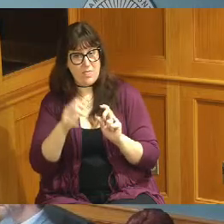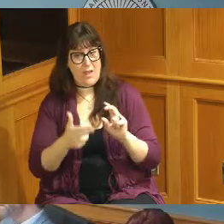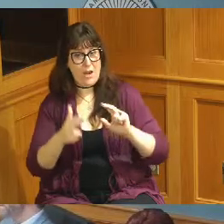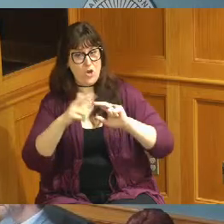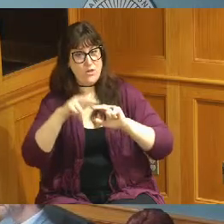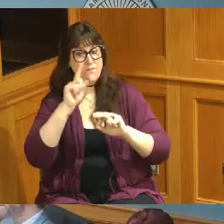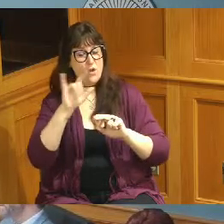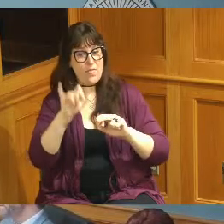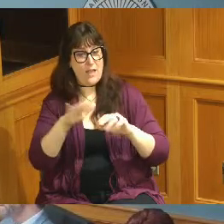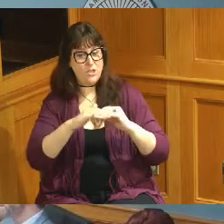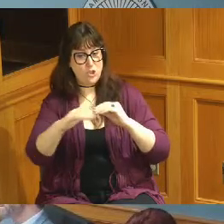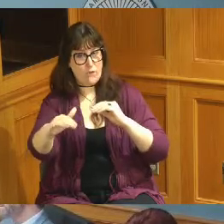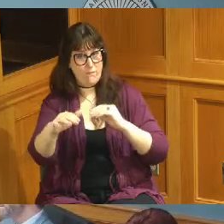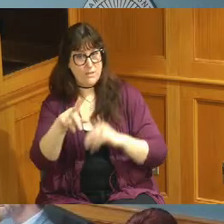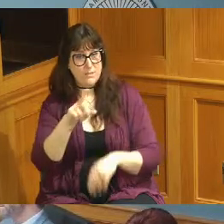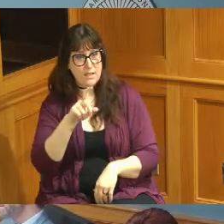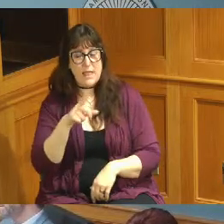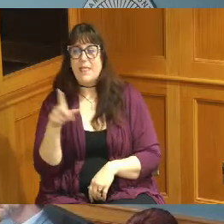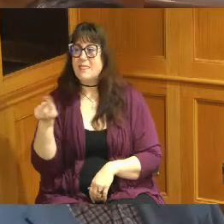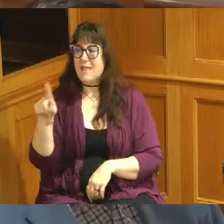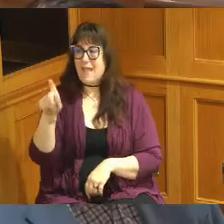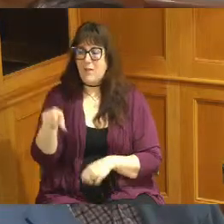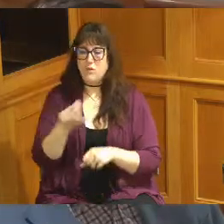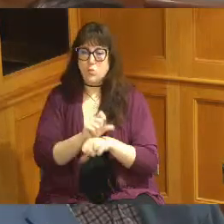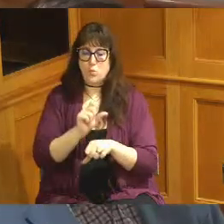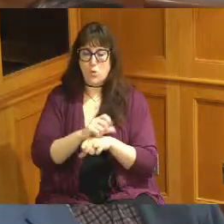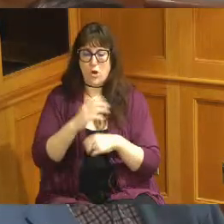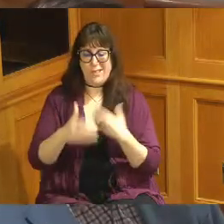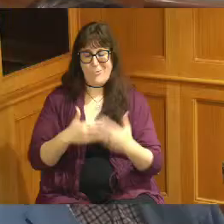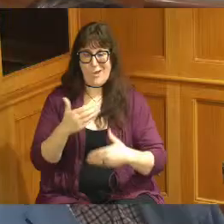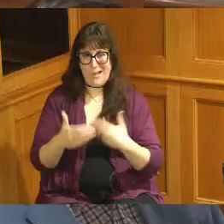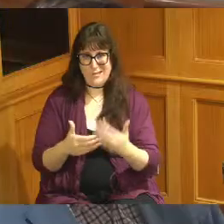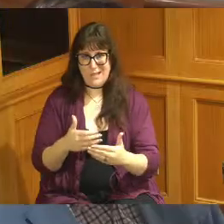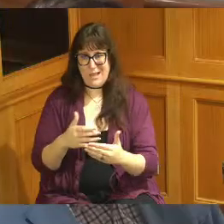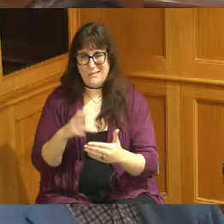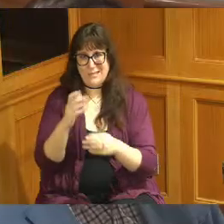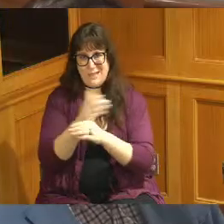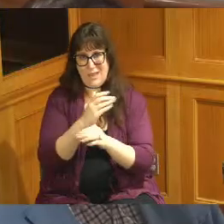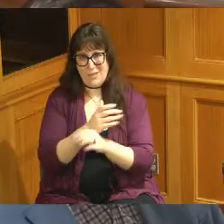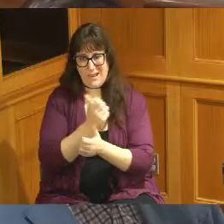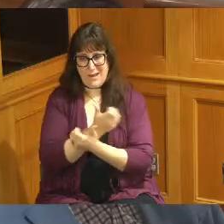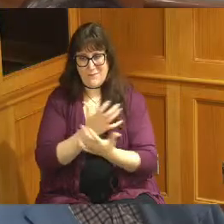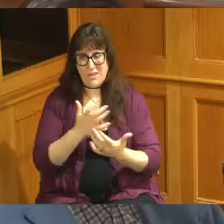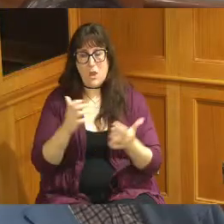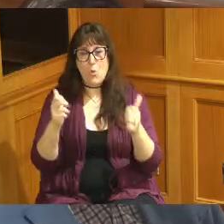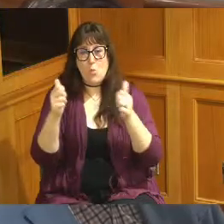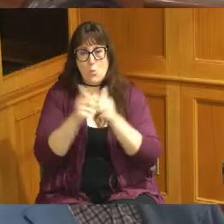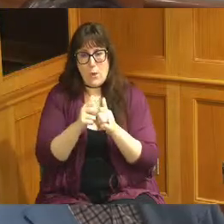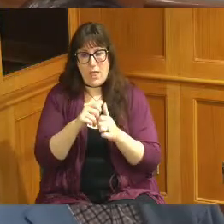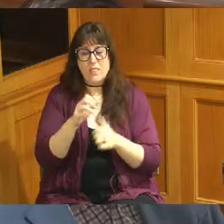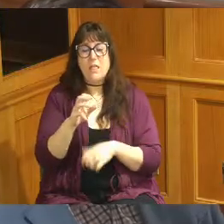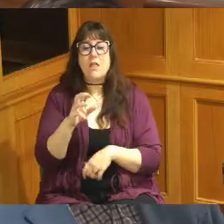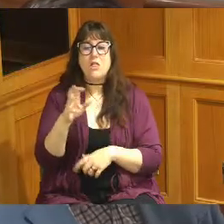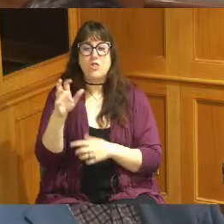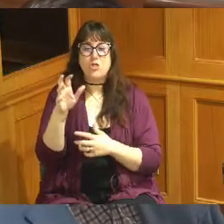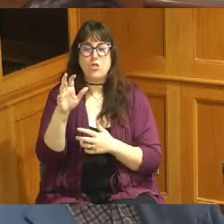surface? They will have to work that process or those calculations through with the Hamilton County Stormwater and Development Division of Planning and